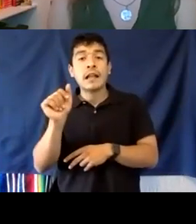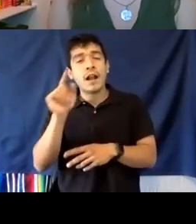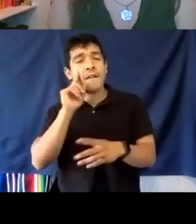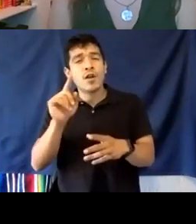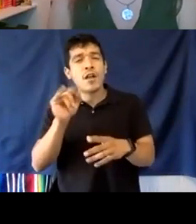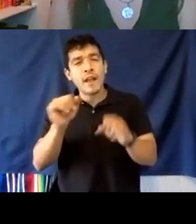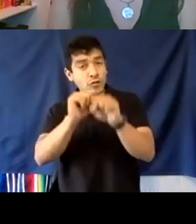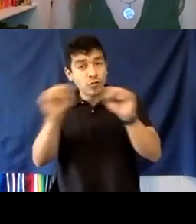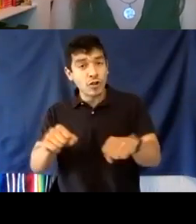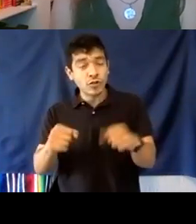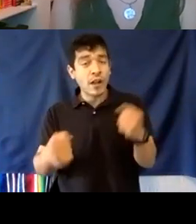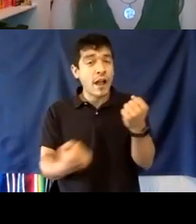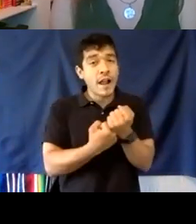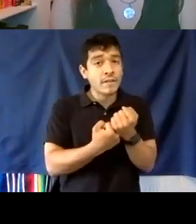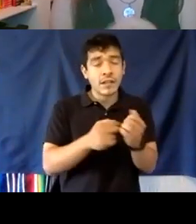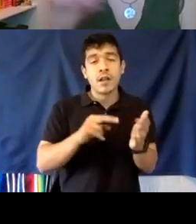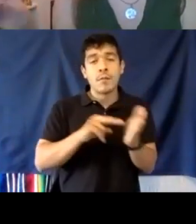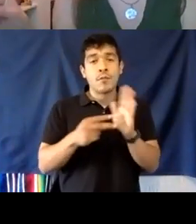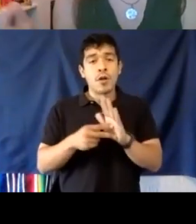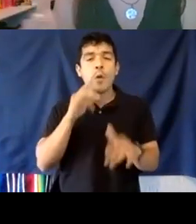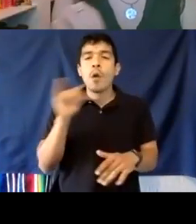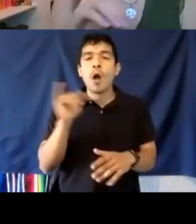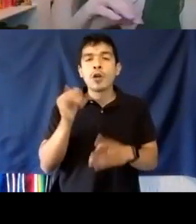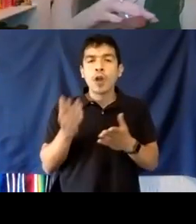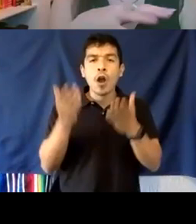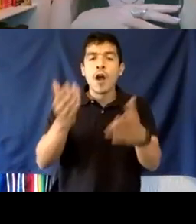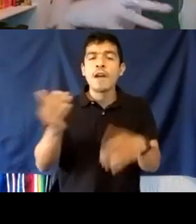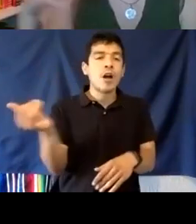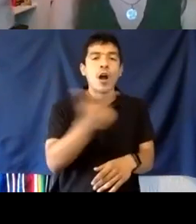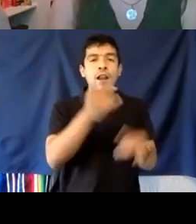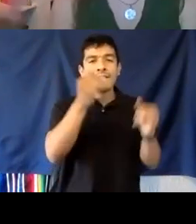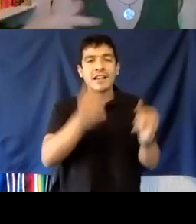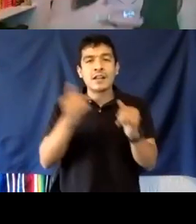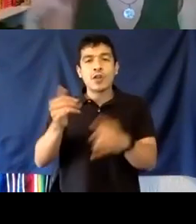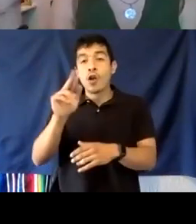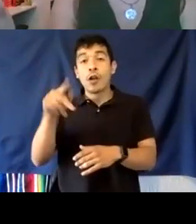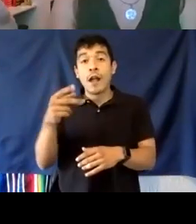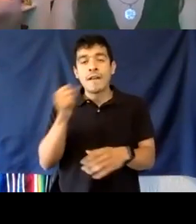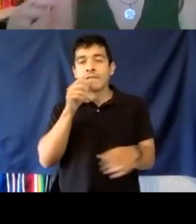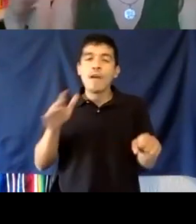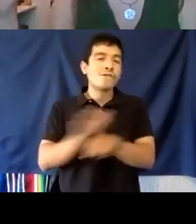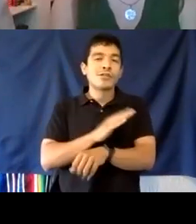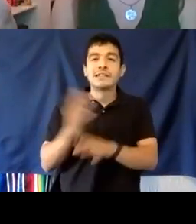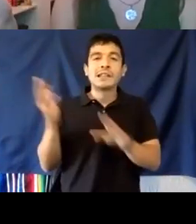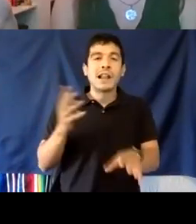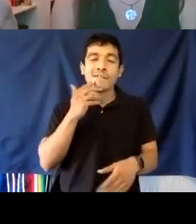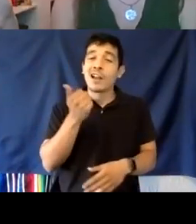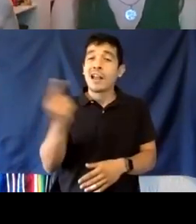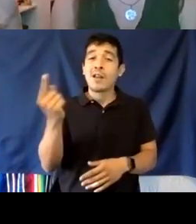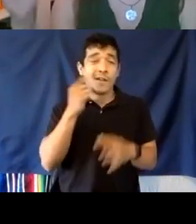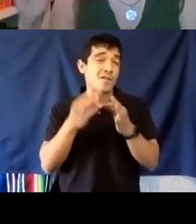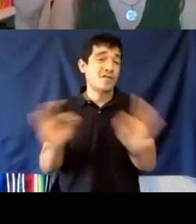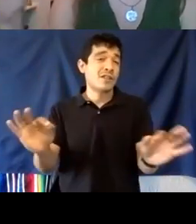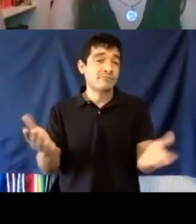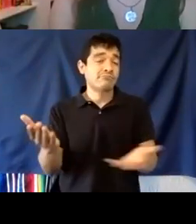advocacy purposes, we'll also be offering all of the individual graphs for full open download for anyone in the community or press who wants to